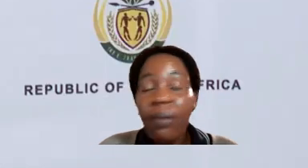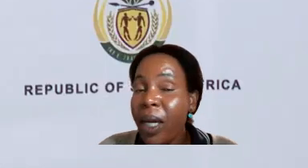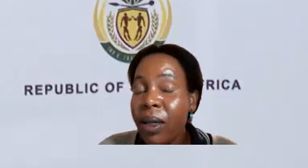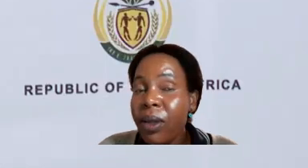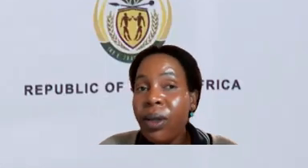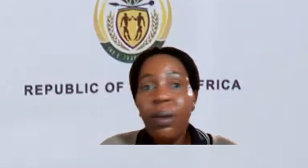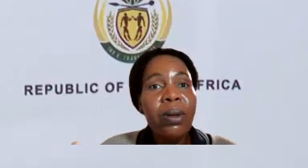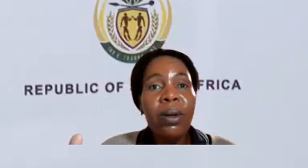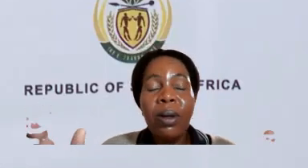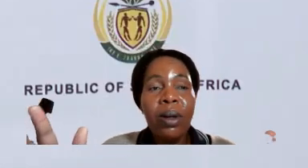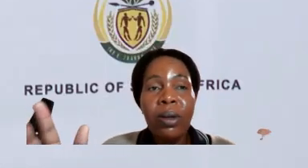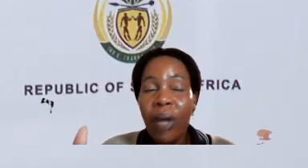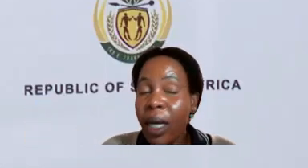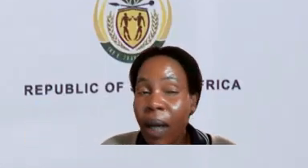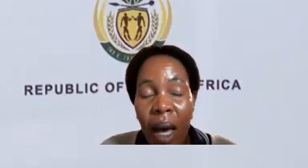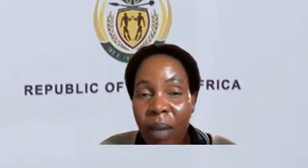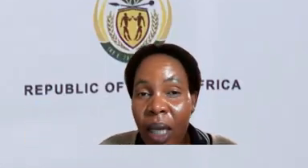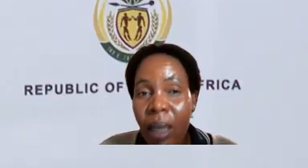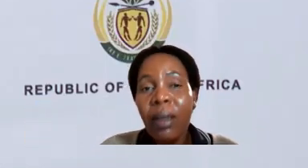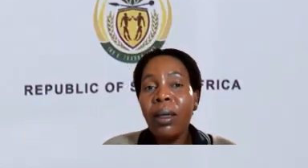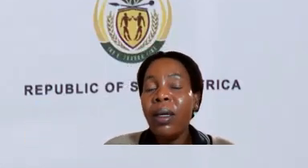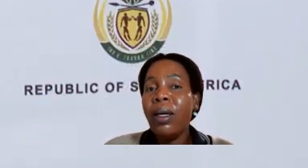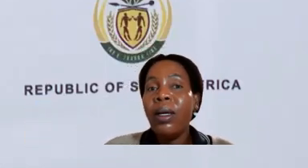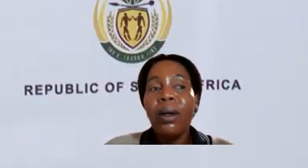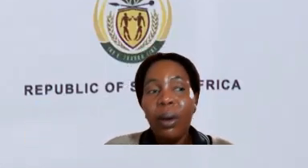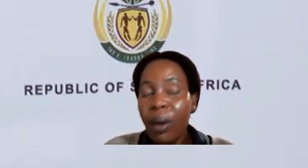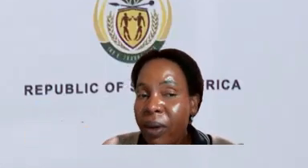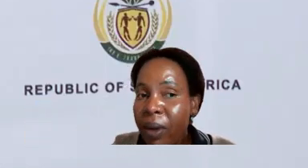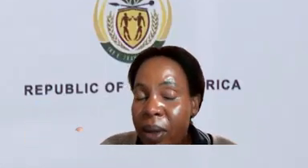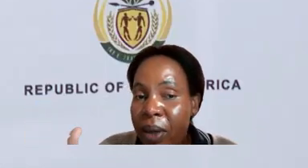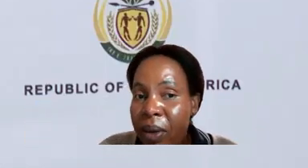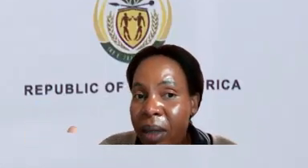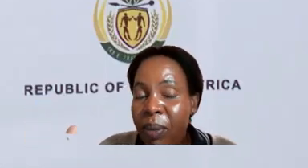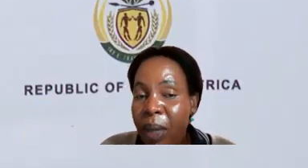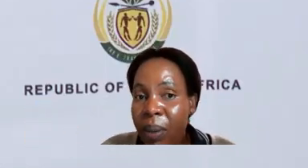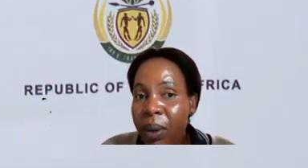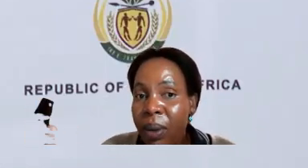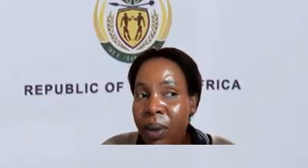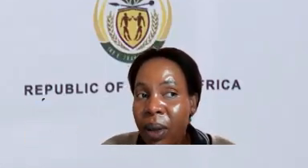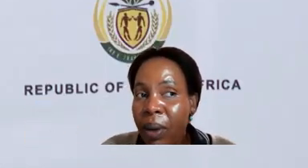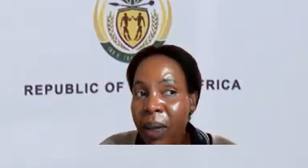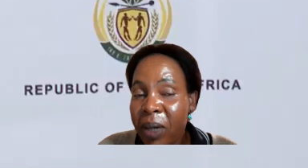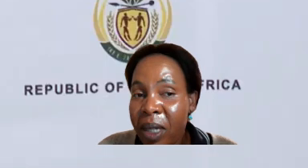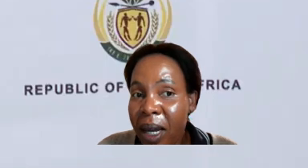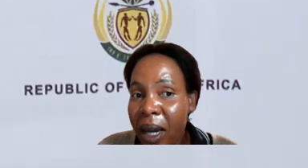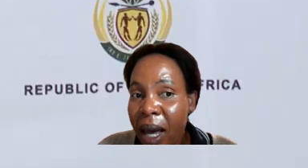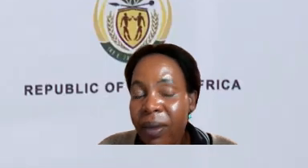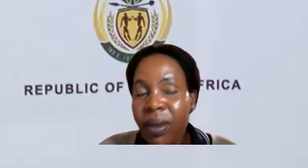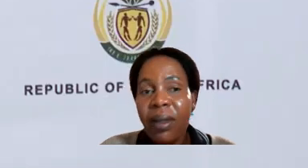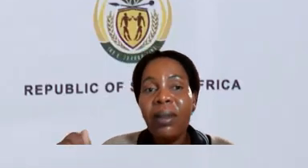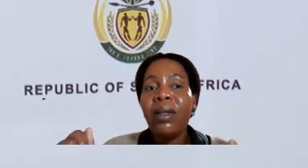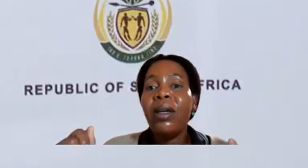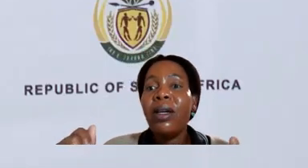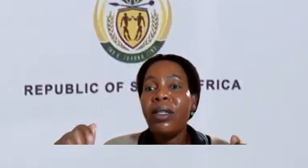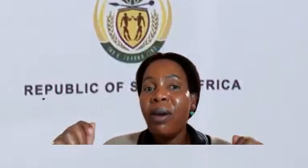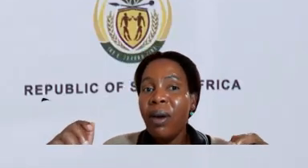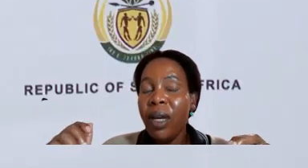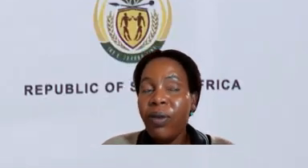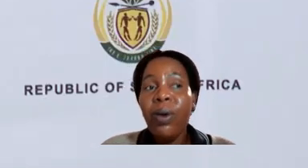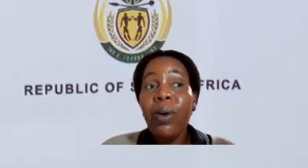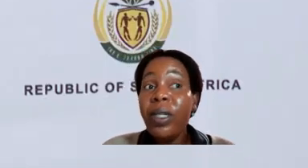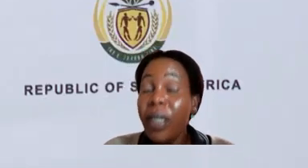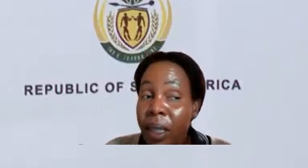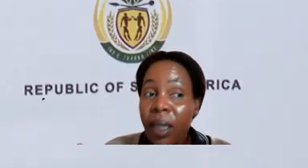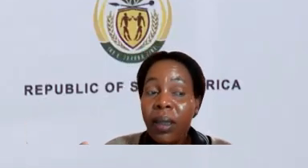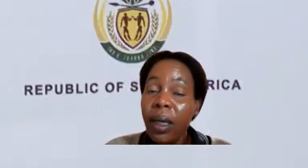Cost a lot of money to train an army. All of those great people. So they want to risk their lives. So